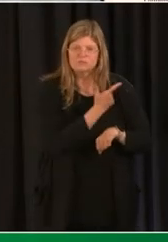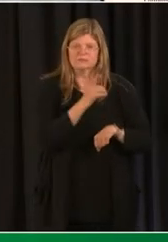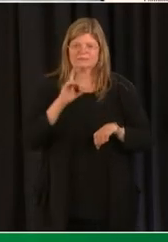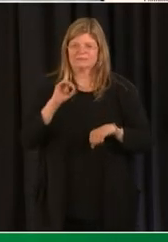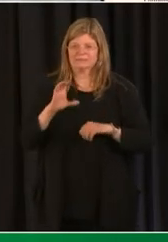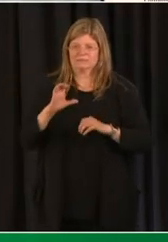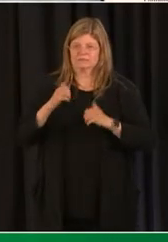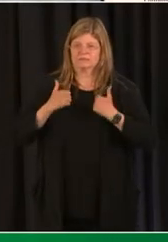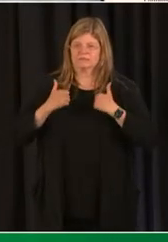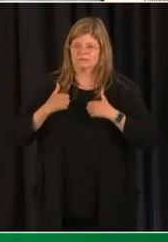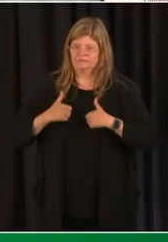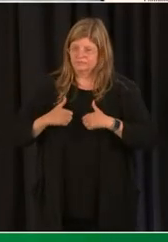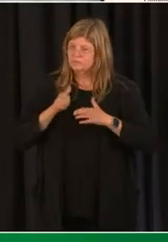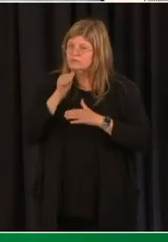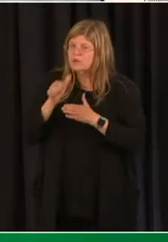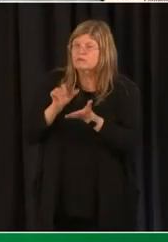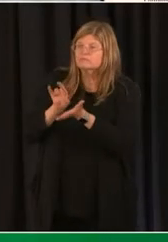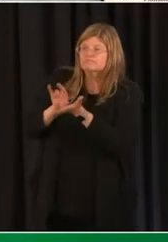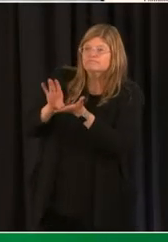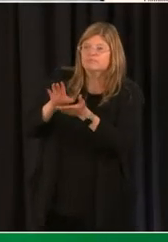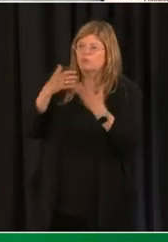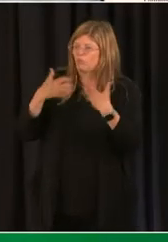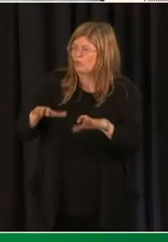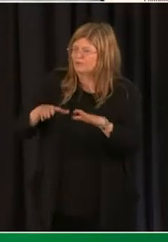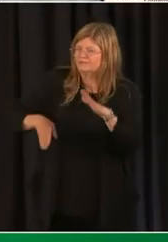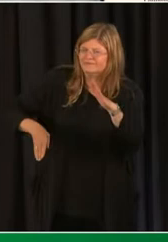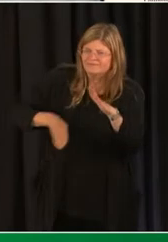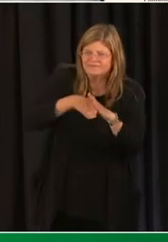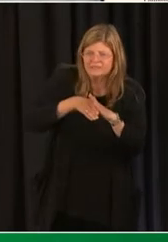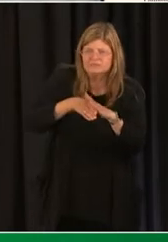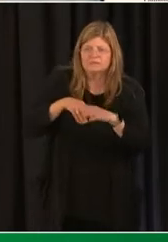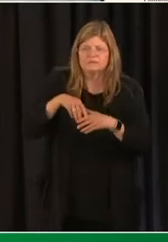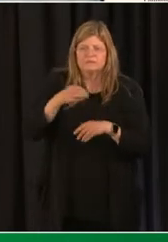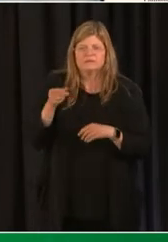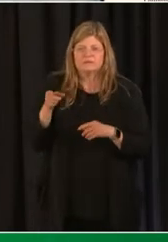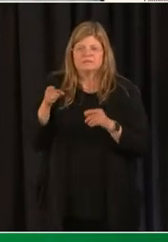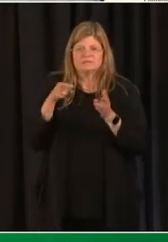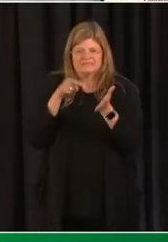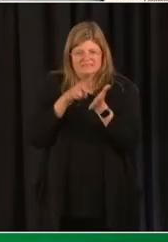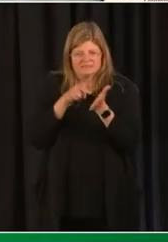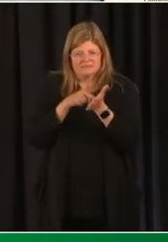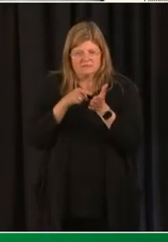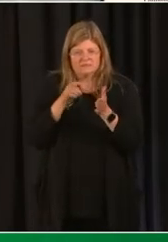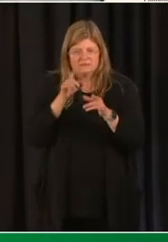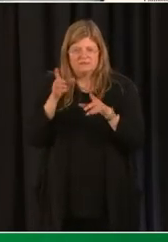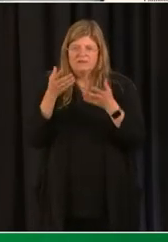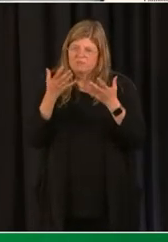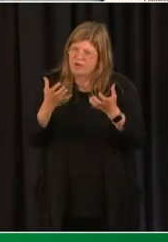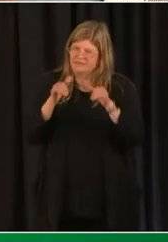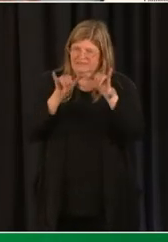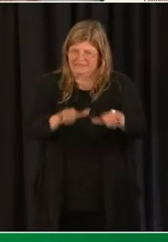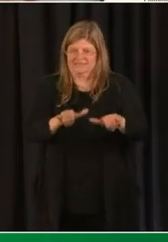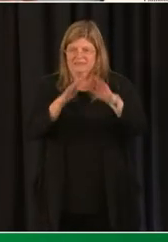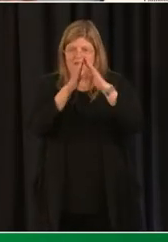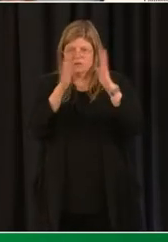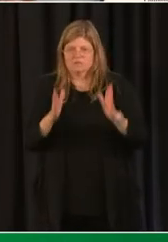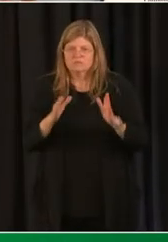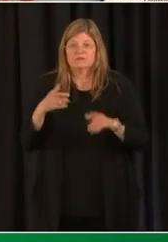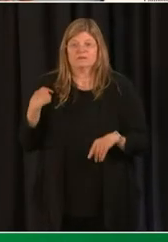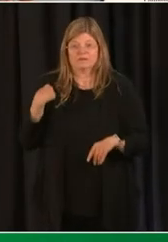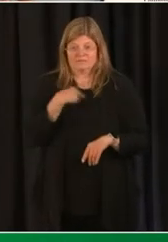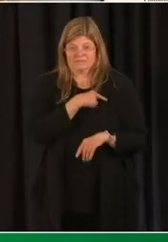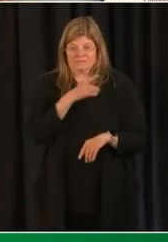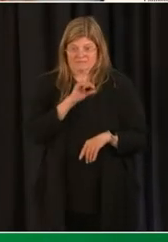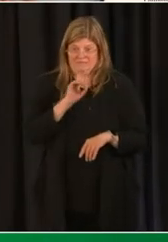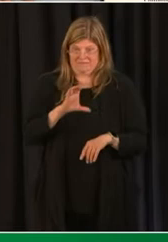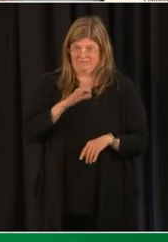in secure and affordable housing. And to that end, I and other council members drafted various